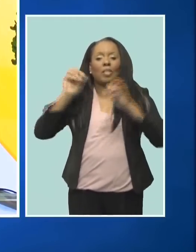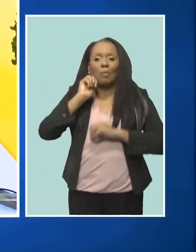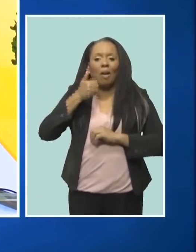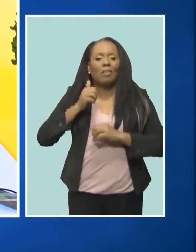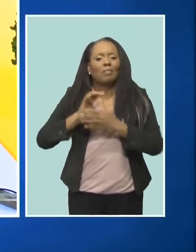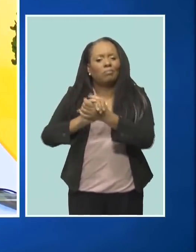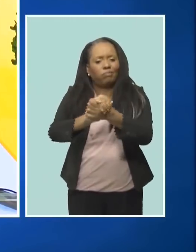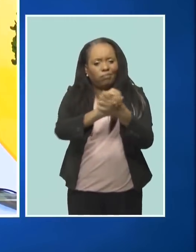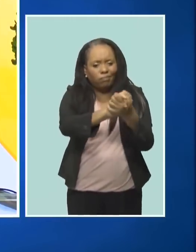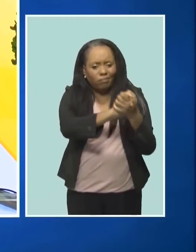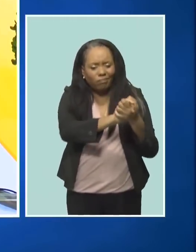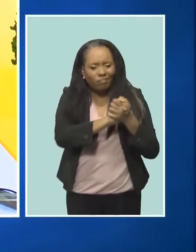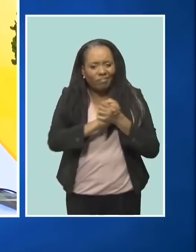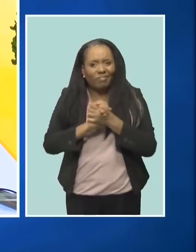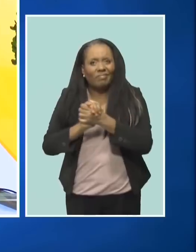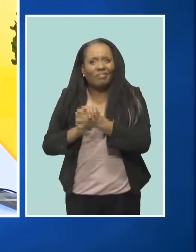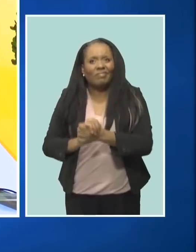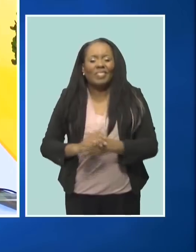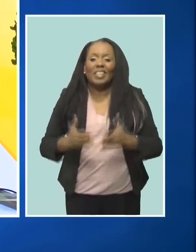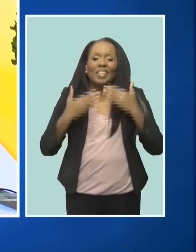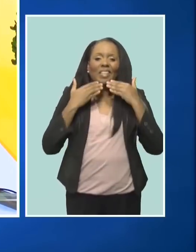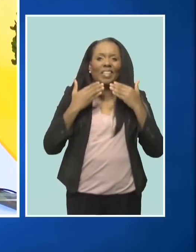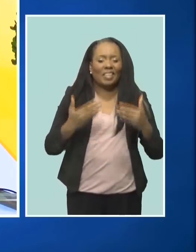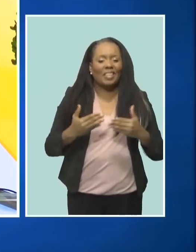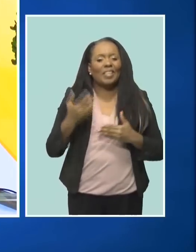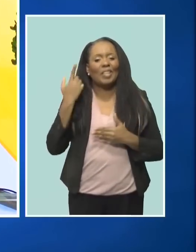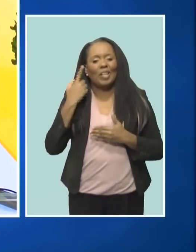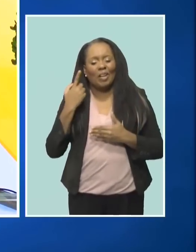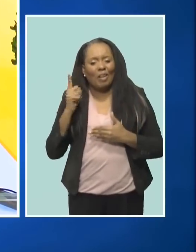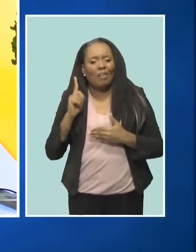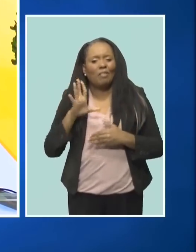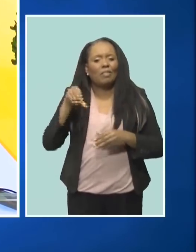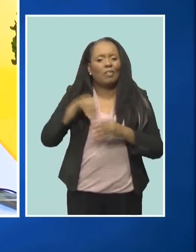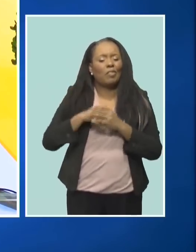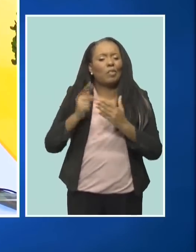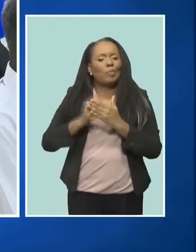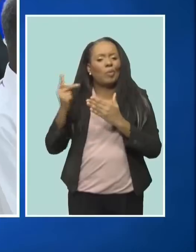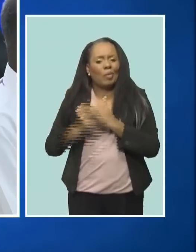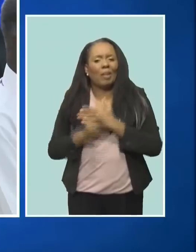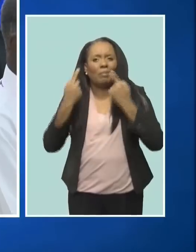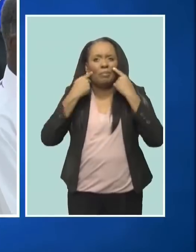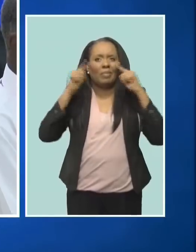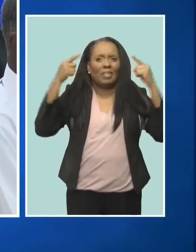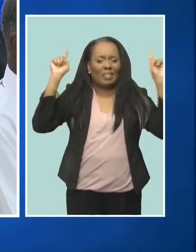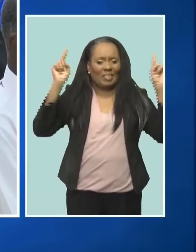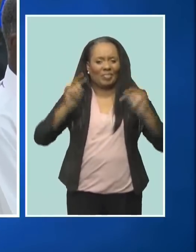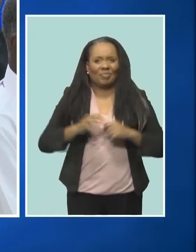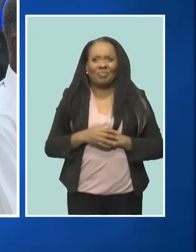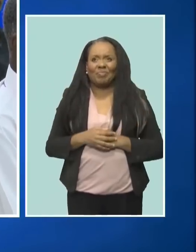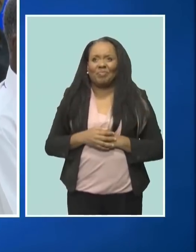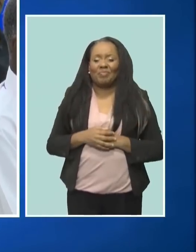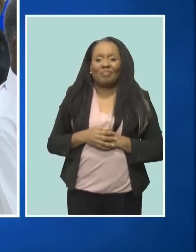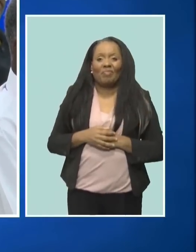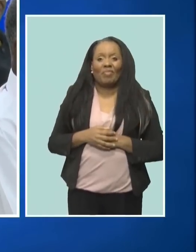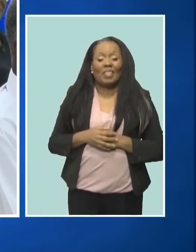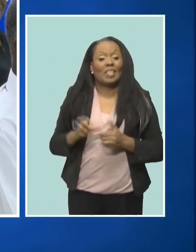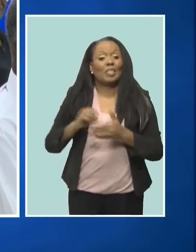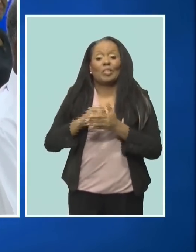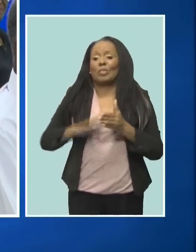all of you, and thank you for making this program a success. The students were all